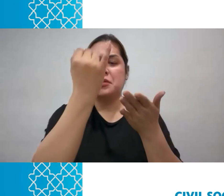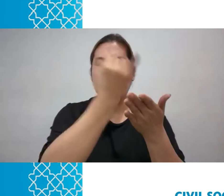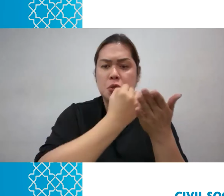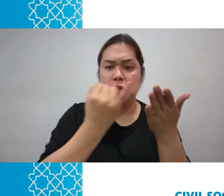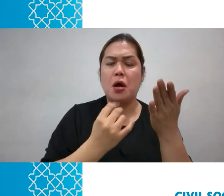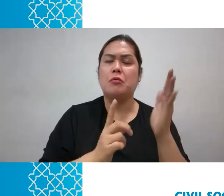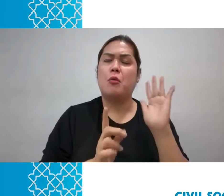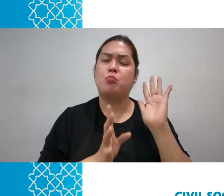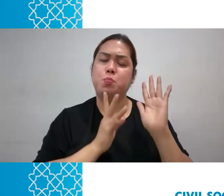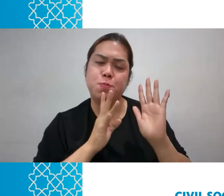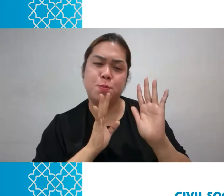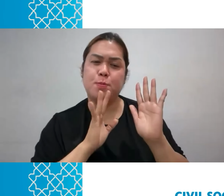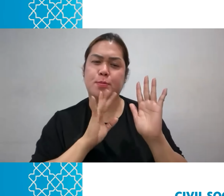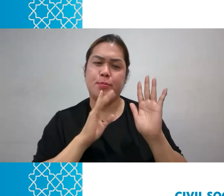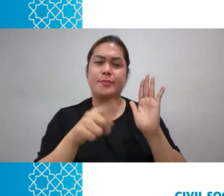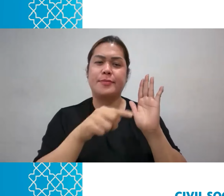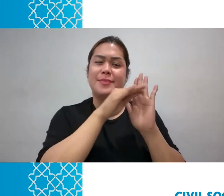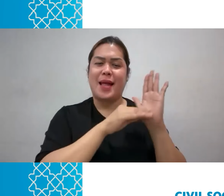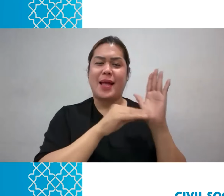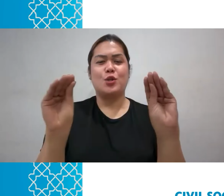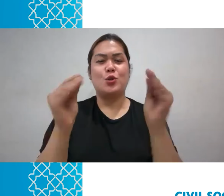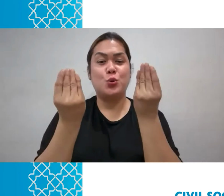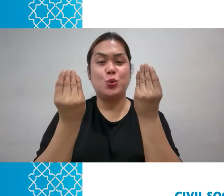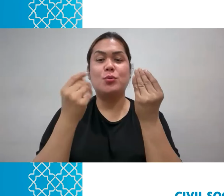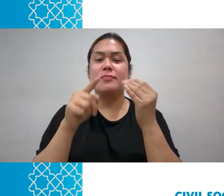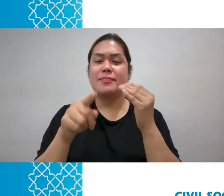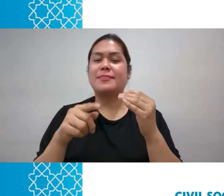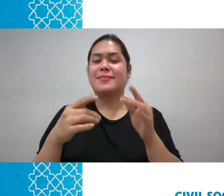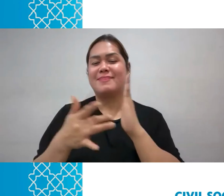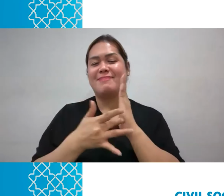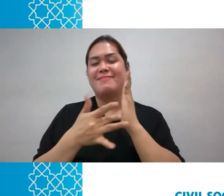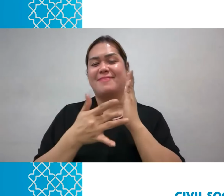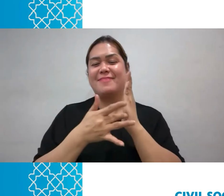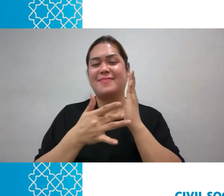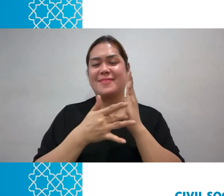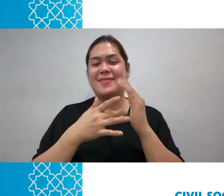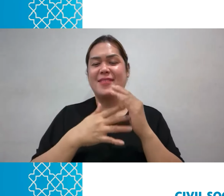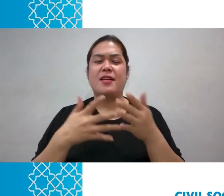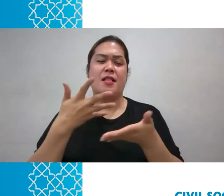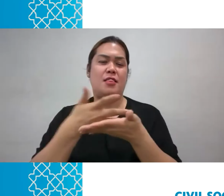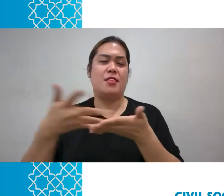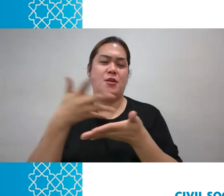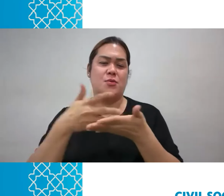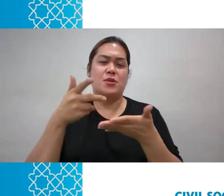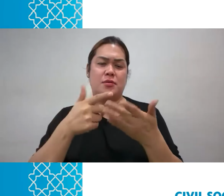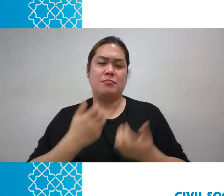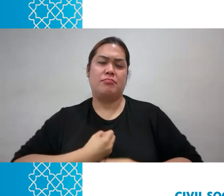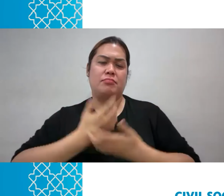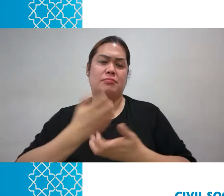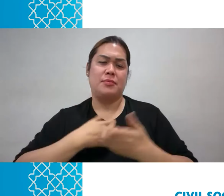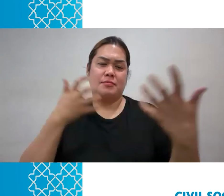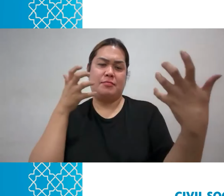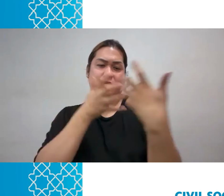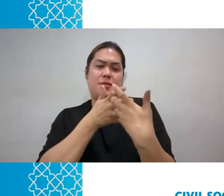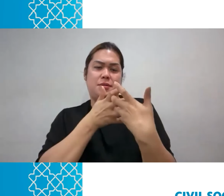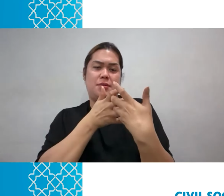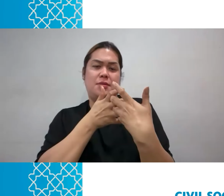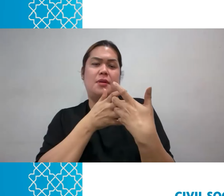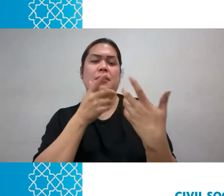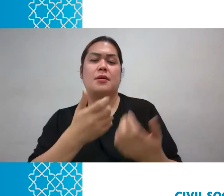people feel like they don't have the technical or academic language to express themselves, but they are able to express themselves through role play